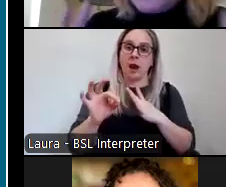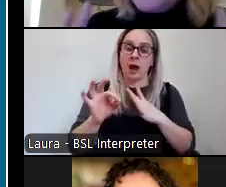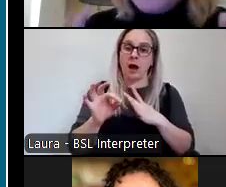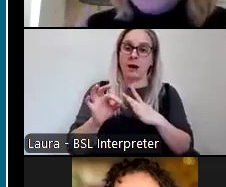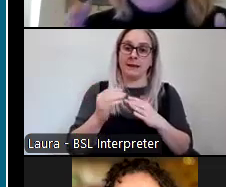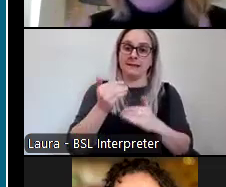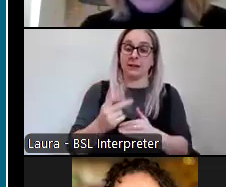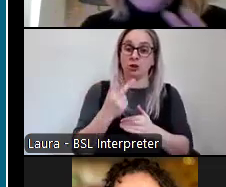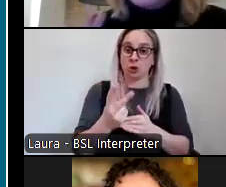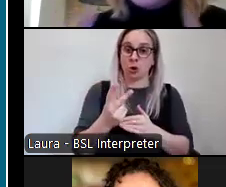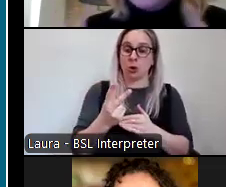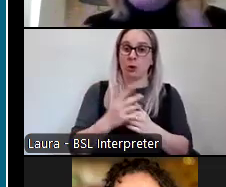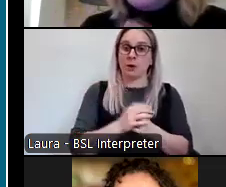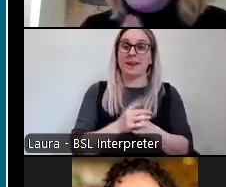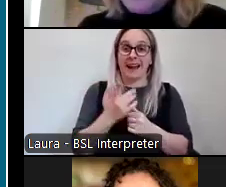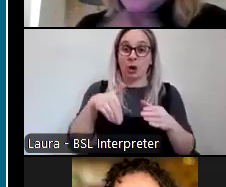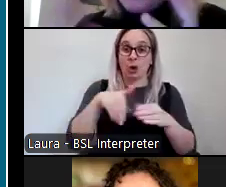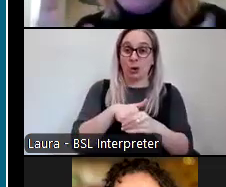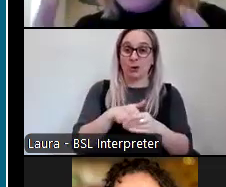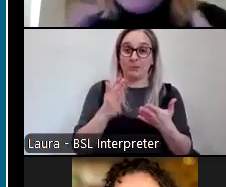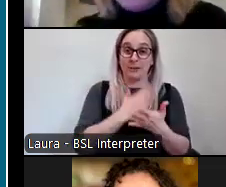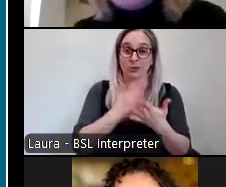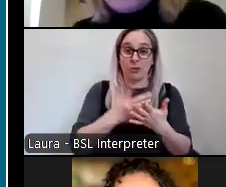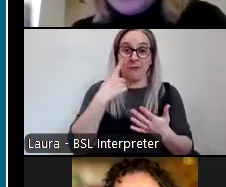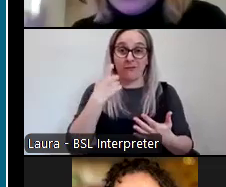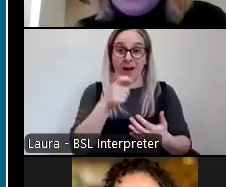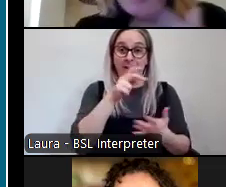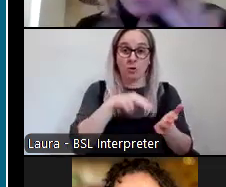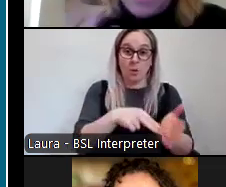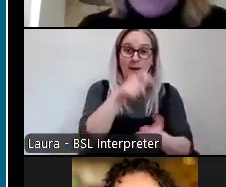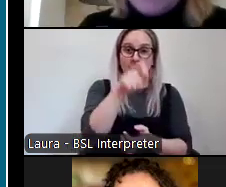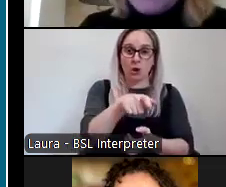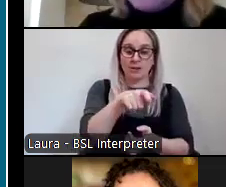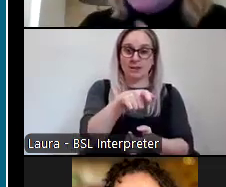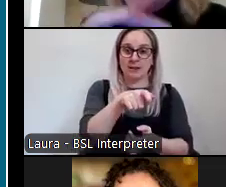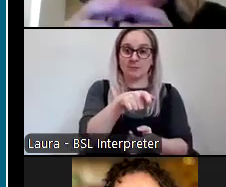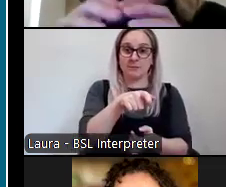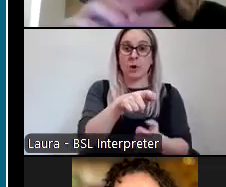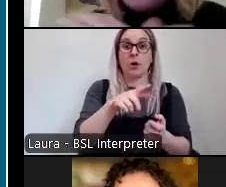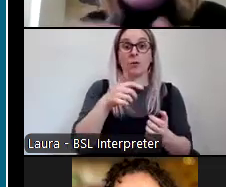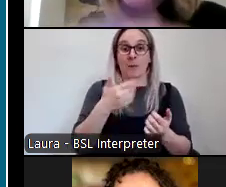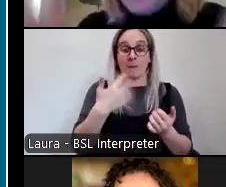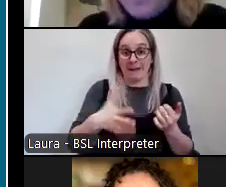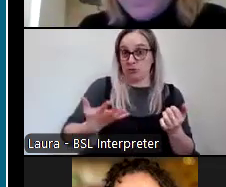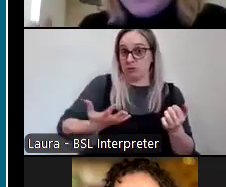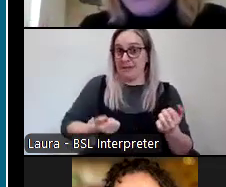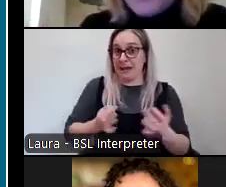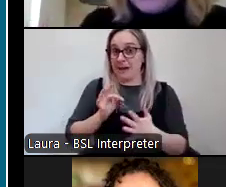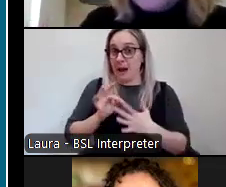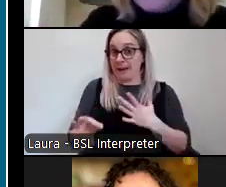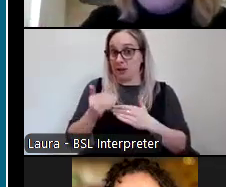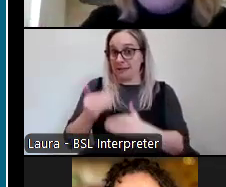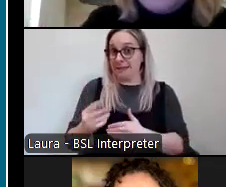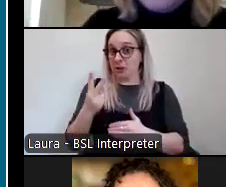that nominator as well. And sadly, if we don't receive the nomination, but we have your application, we need both elements